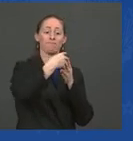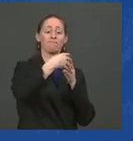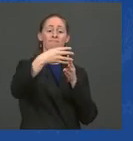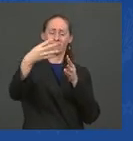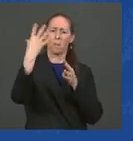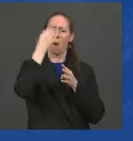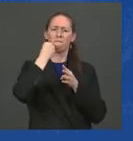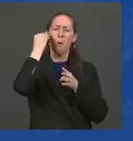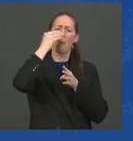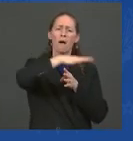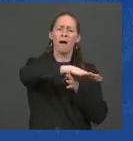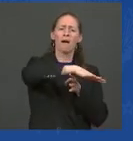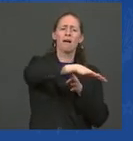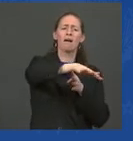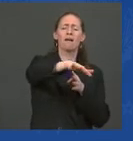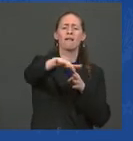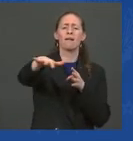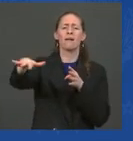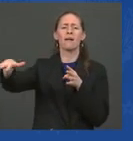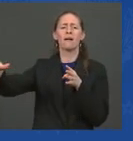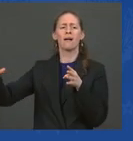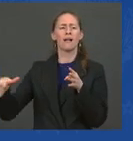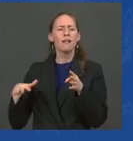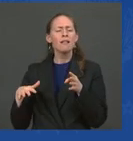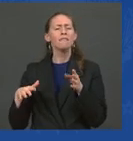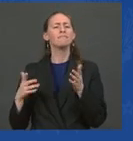with their beautiful